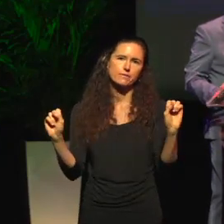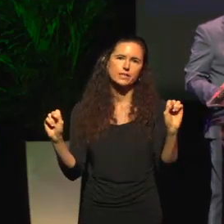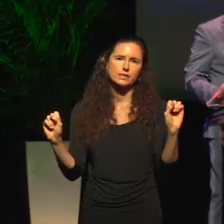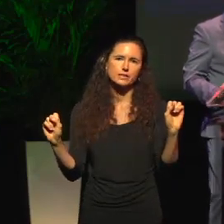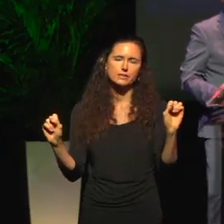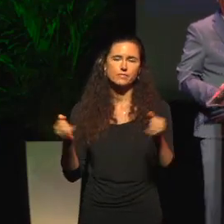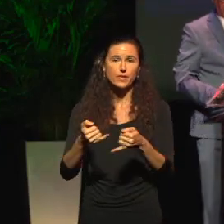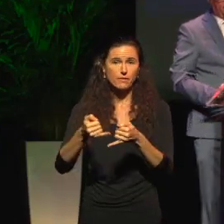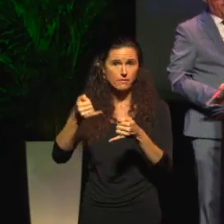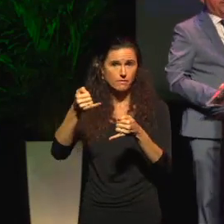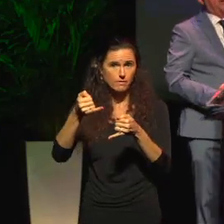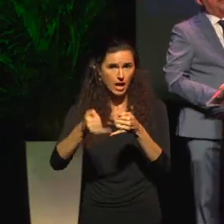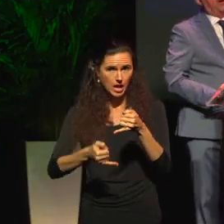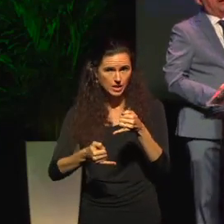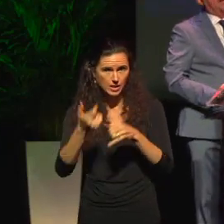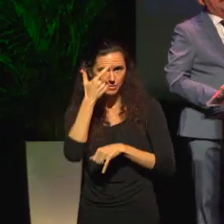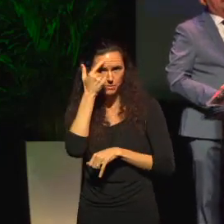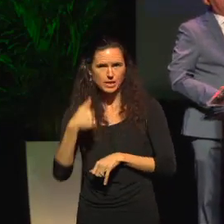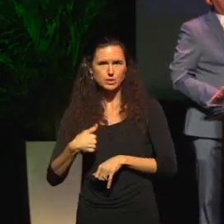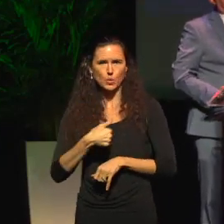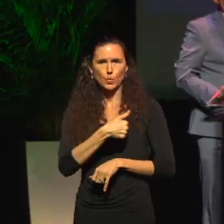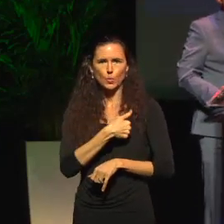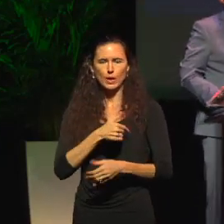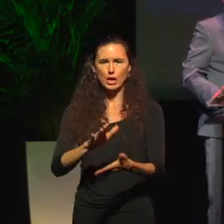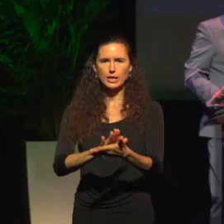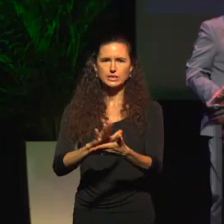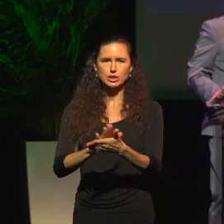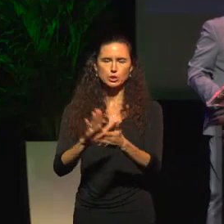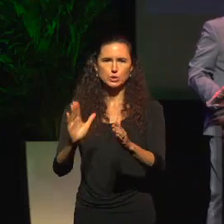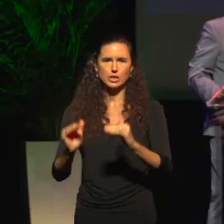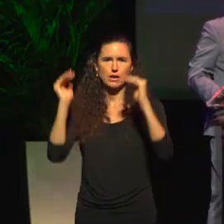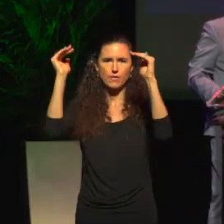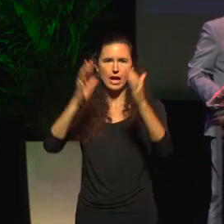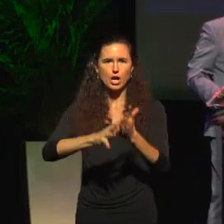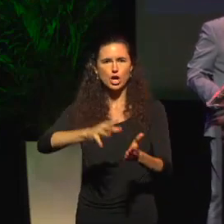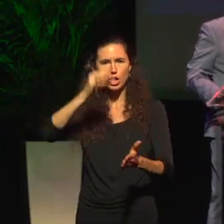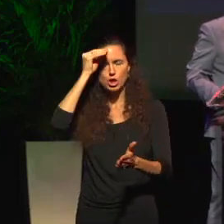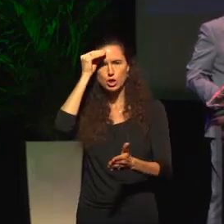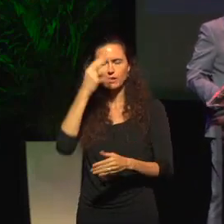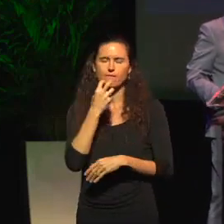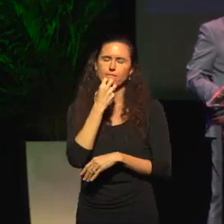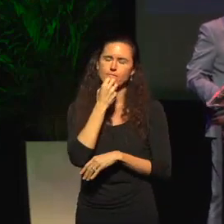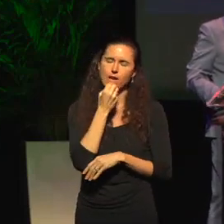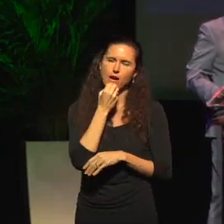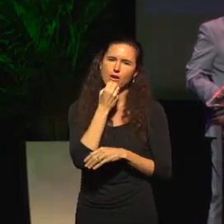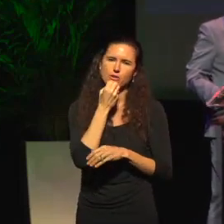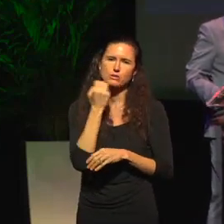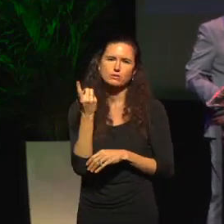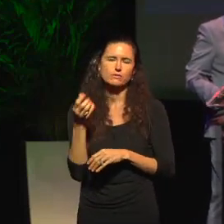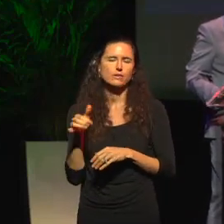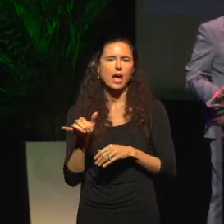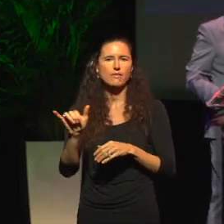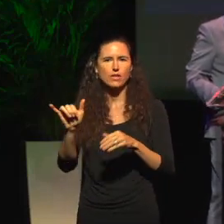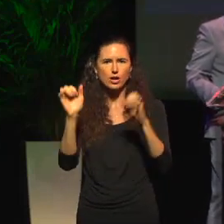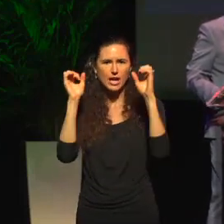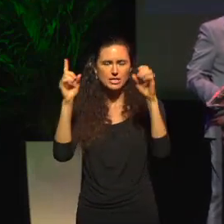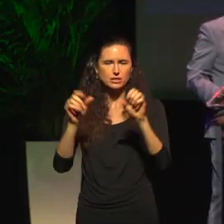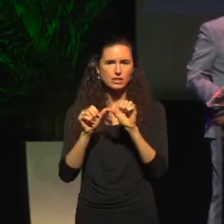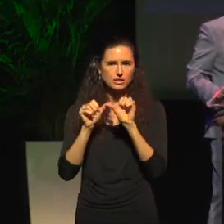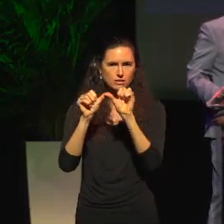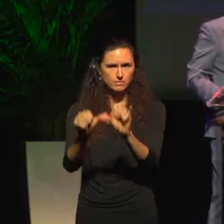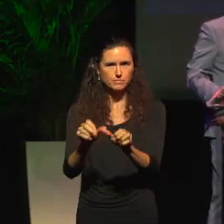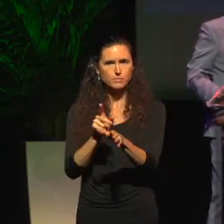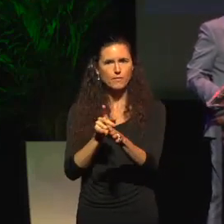And finally, because we are an institution of higher learning that values lifelong education and ongoing professional